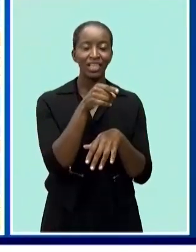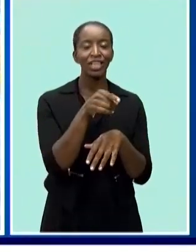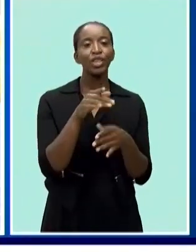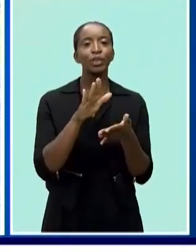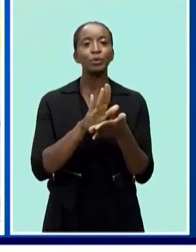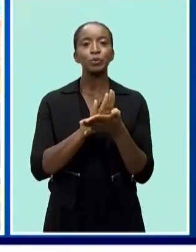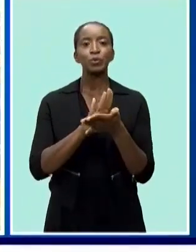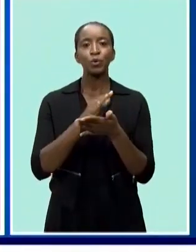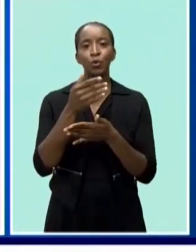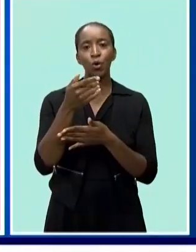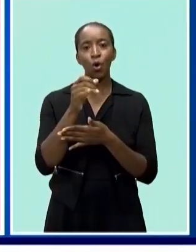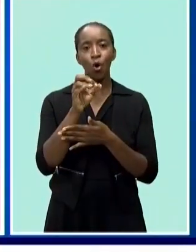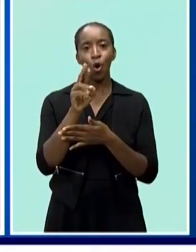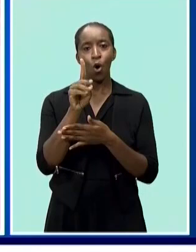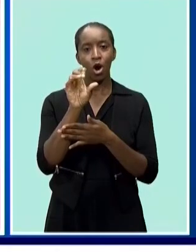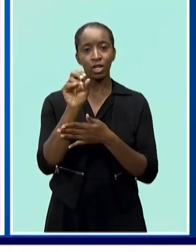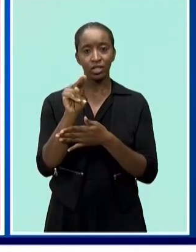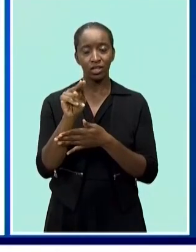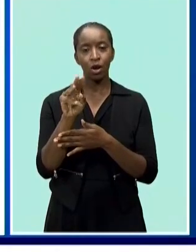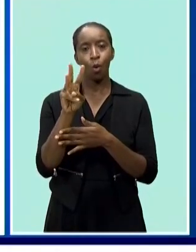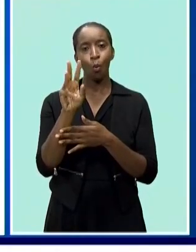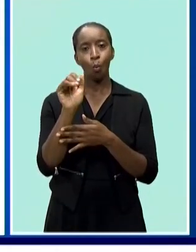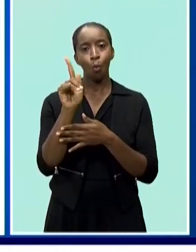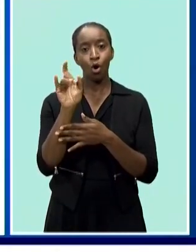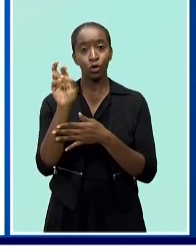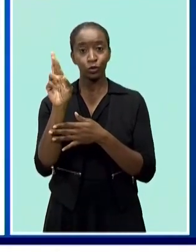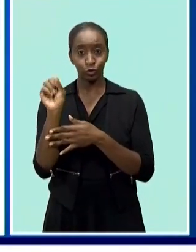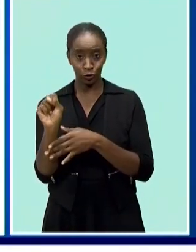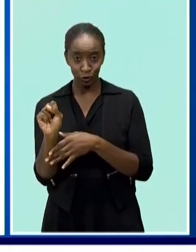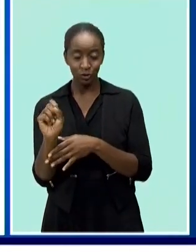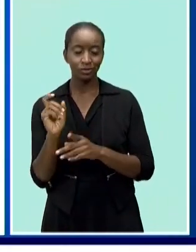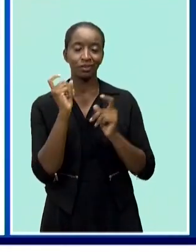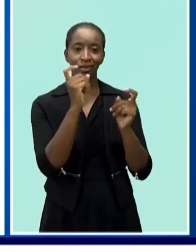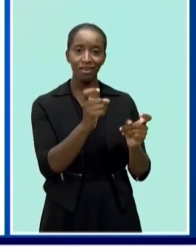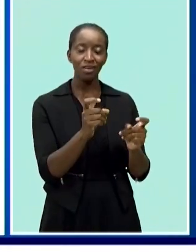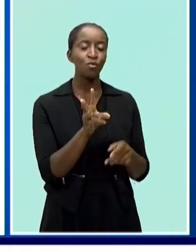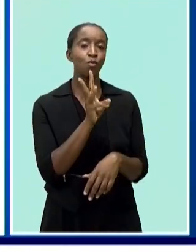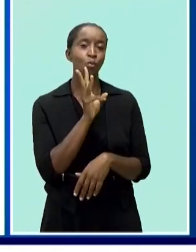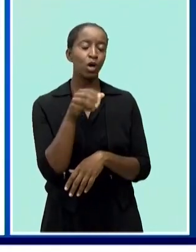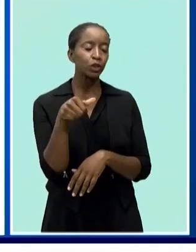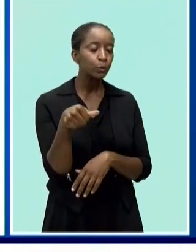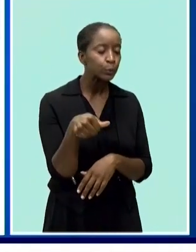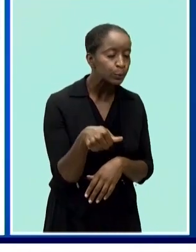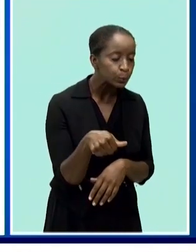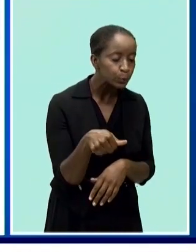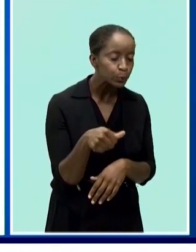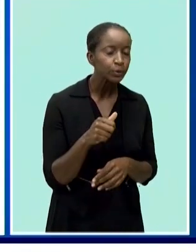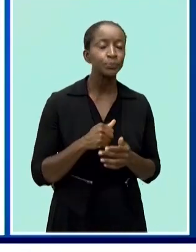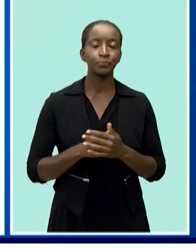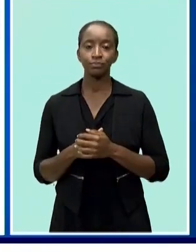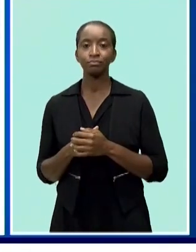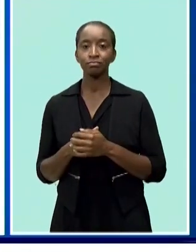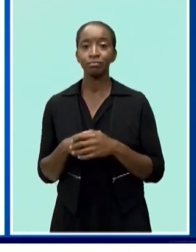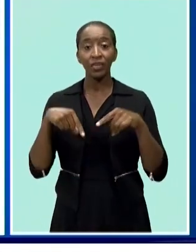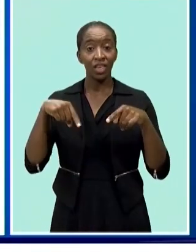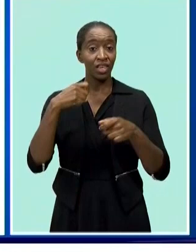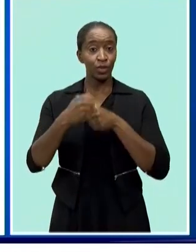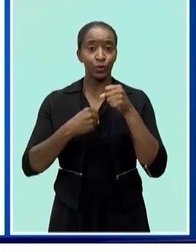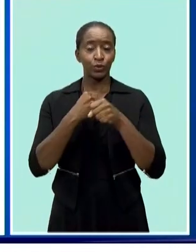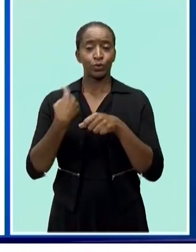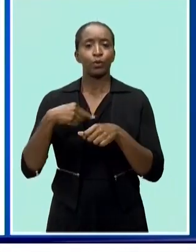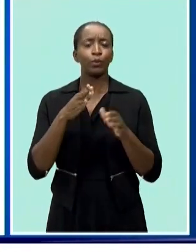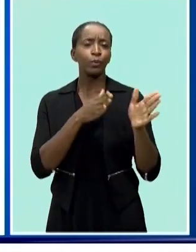Walters Primary School. This year, we embarked on an ambitious project to outfit every primary and